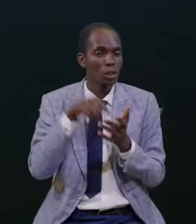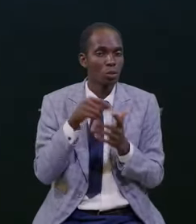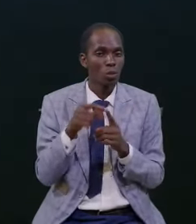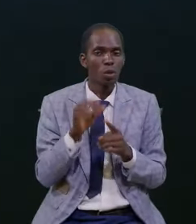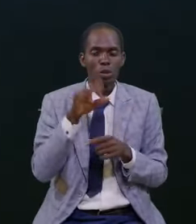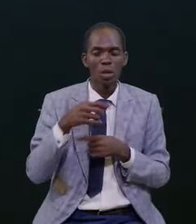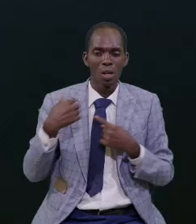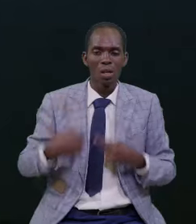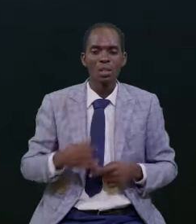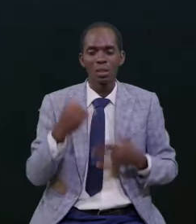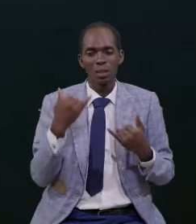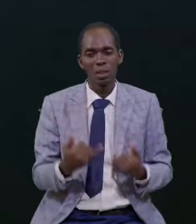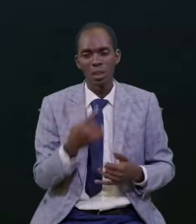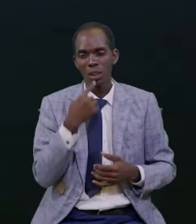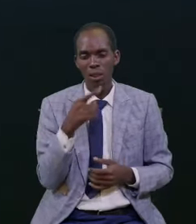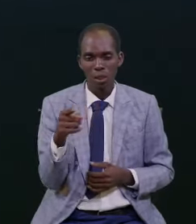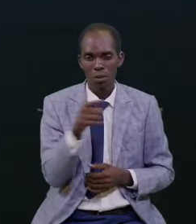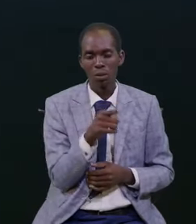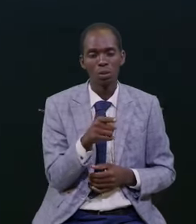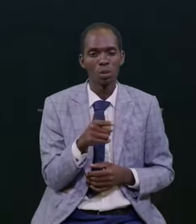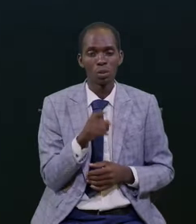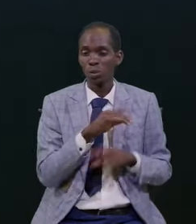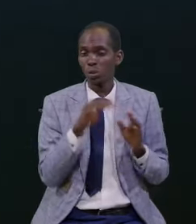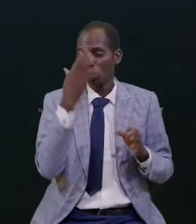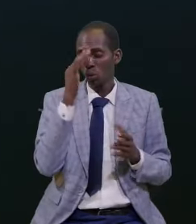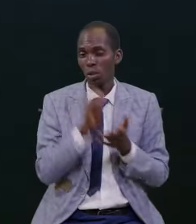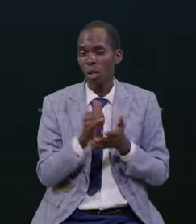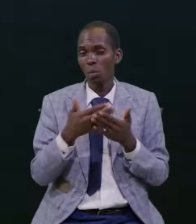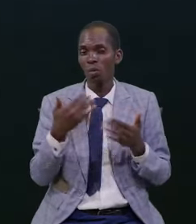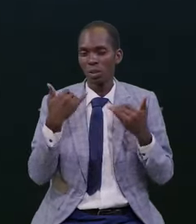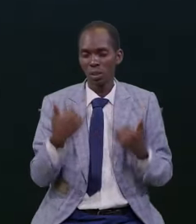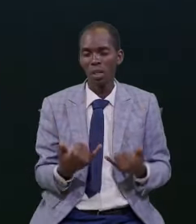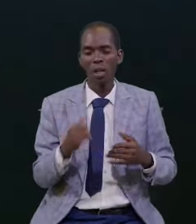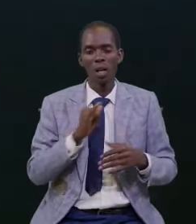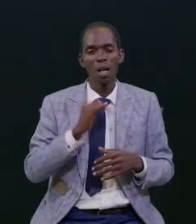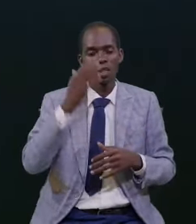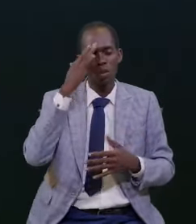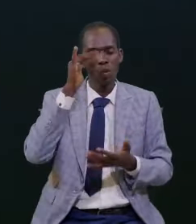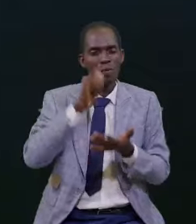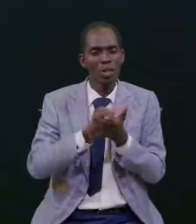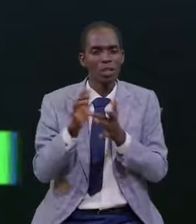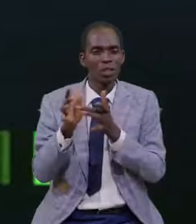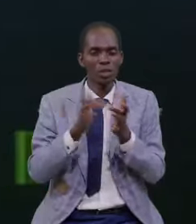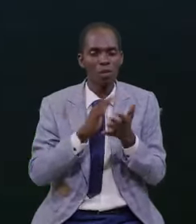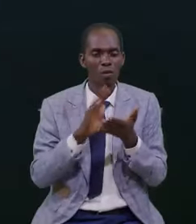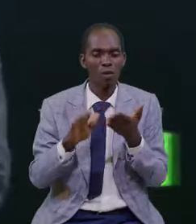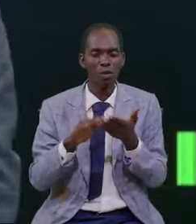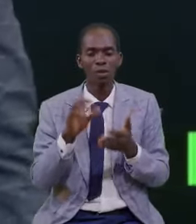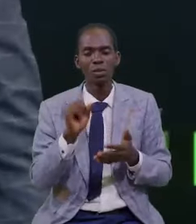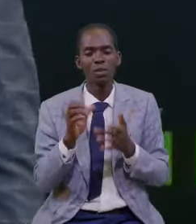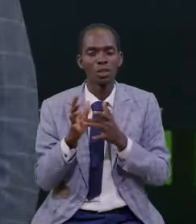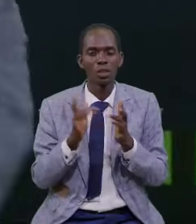saying, I didn't know that. Now I know that Jesus forgives and Jesus sets free.